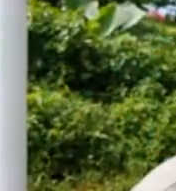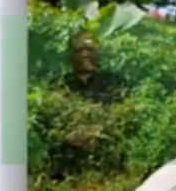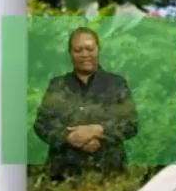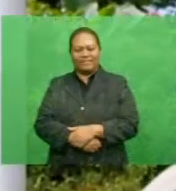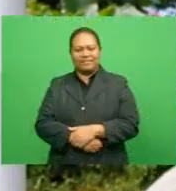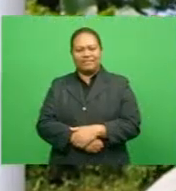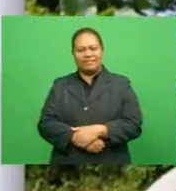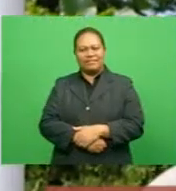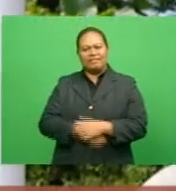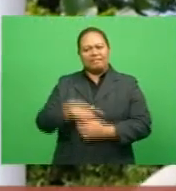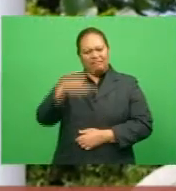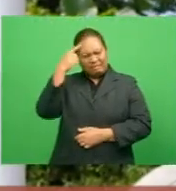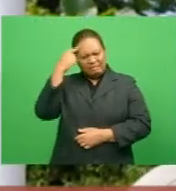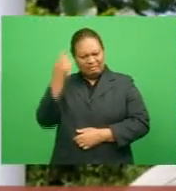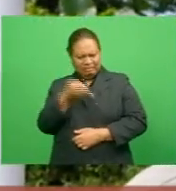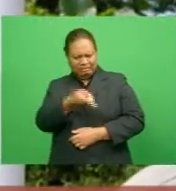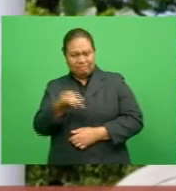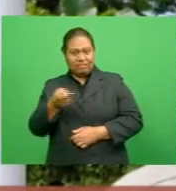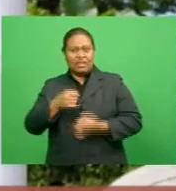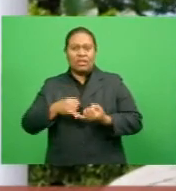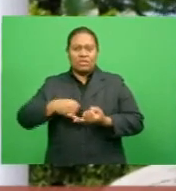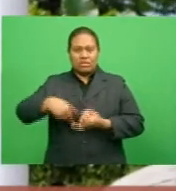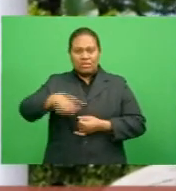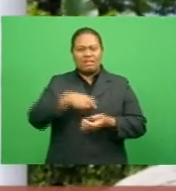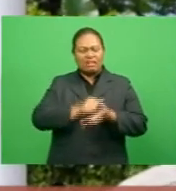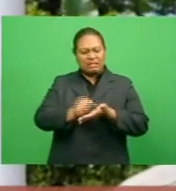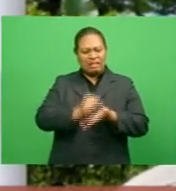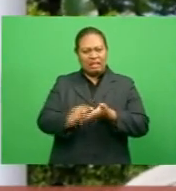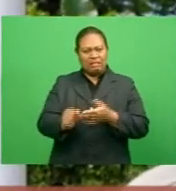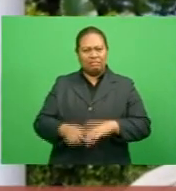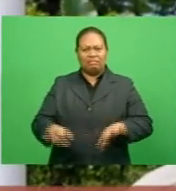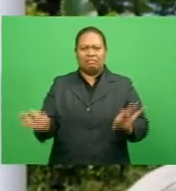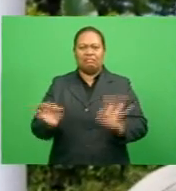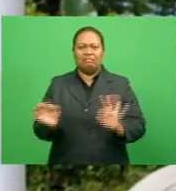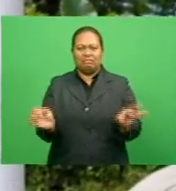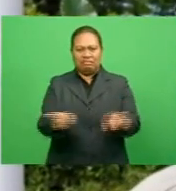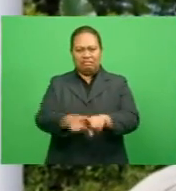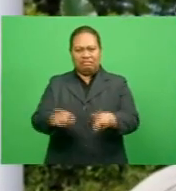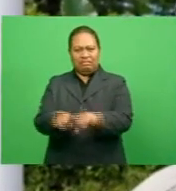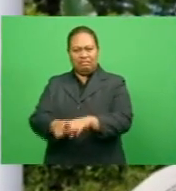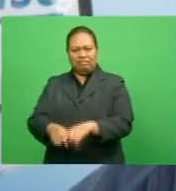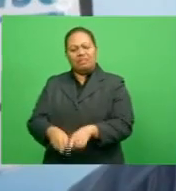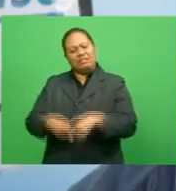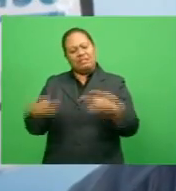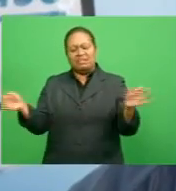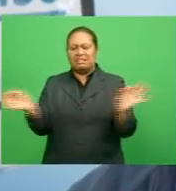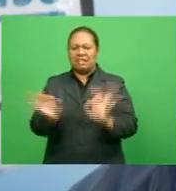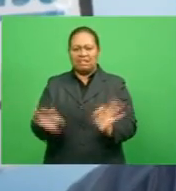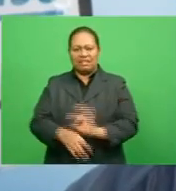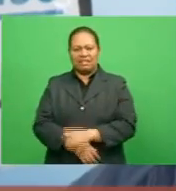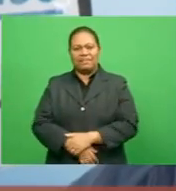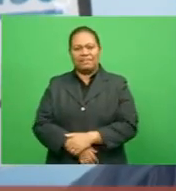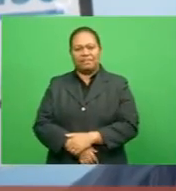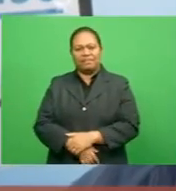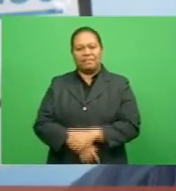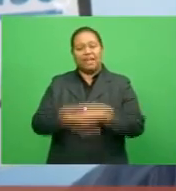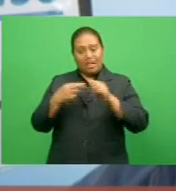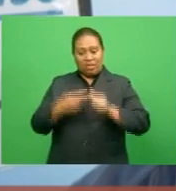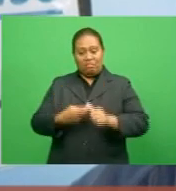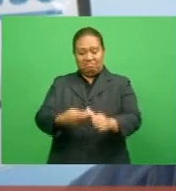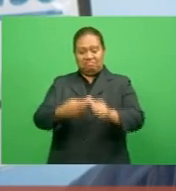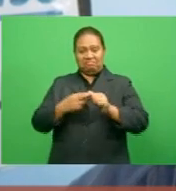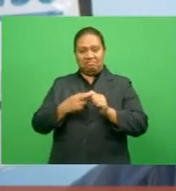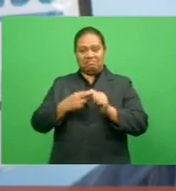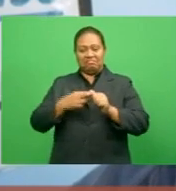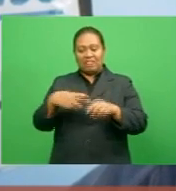My opinion for the SUV on sale, it's the same price, no difference. I have a response from my family,